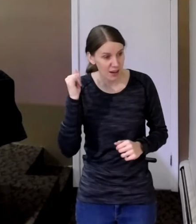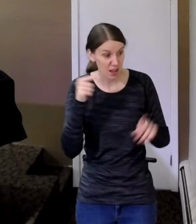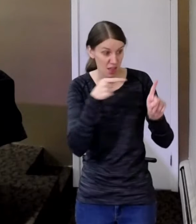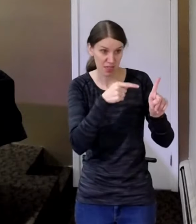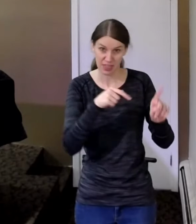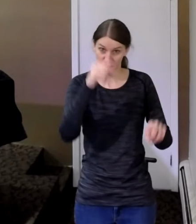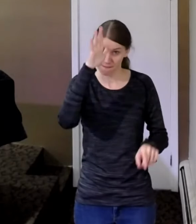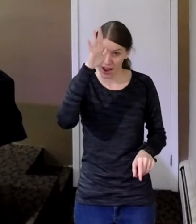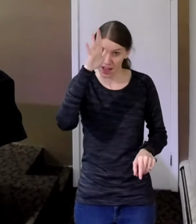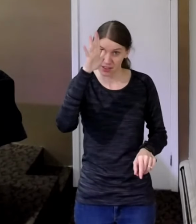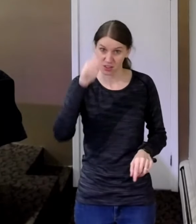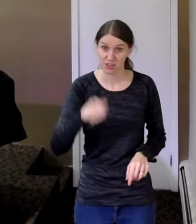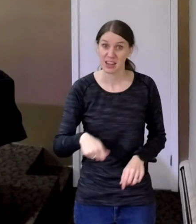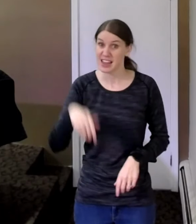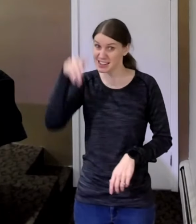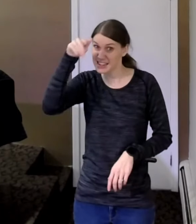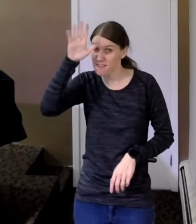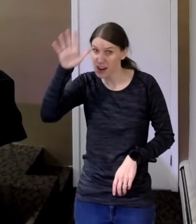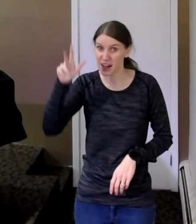of lies.